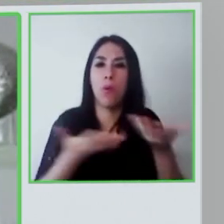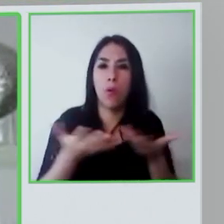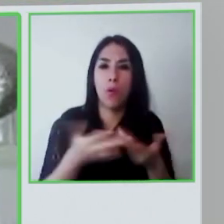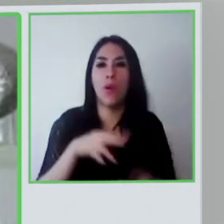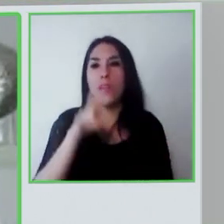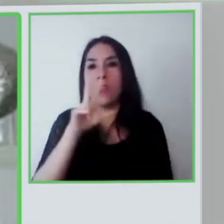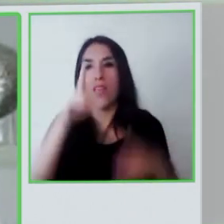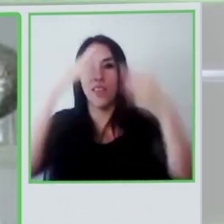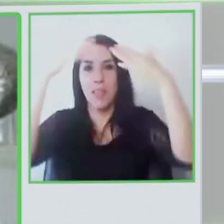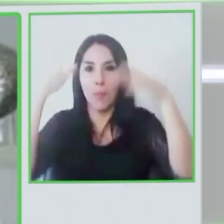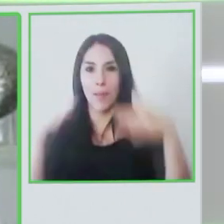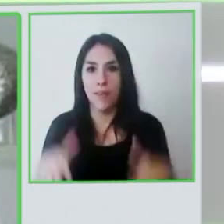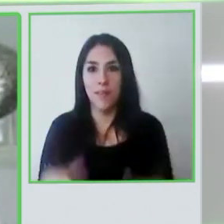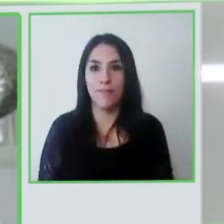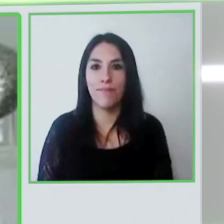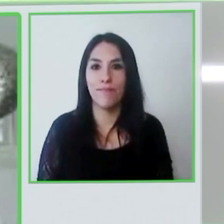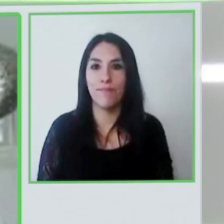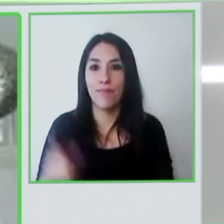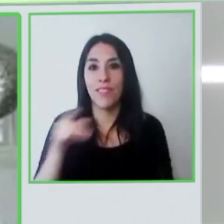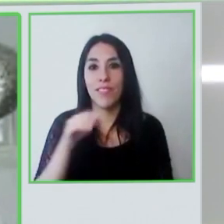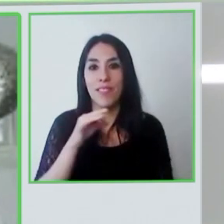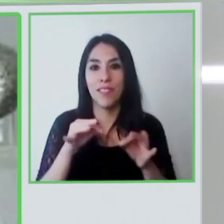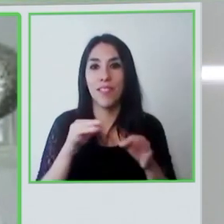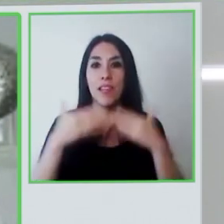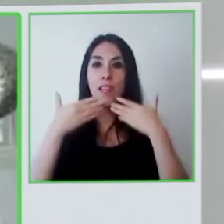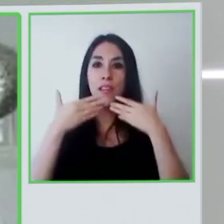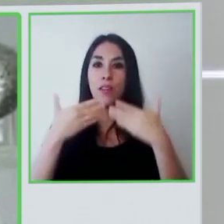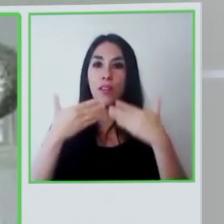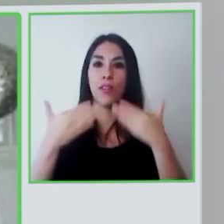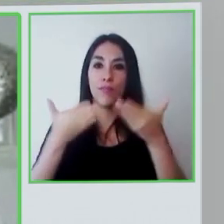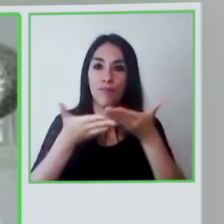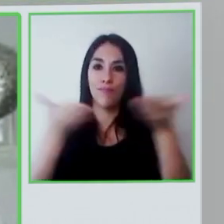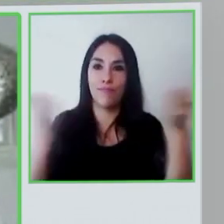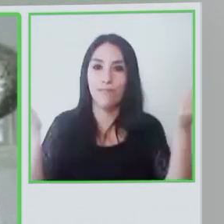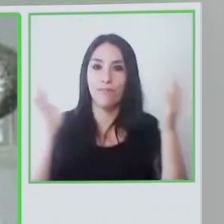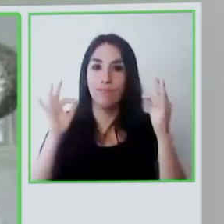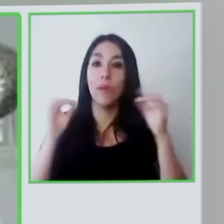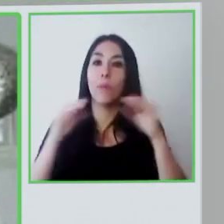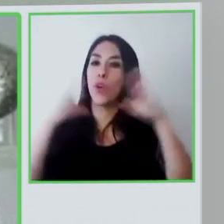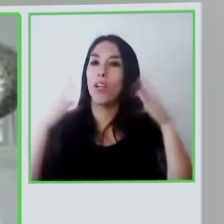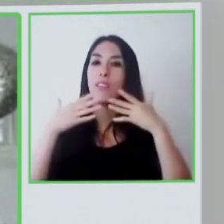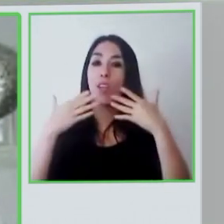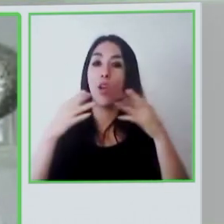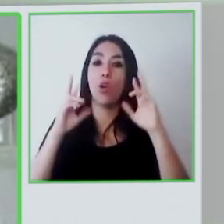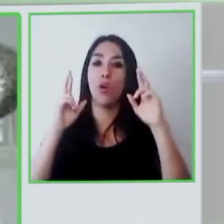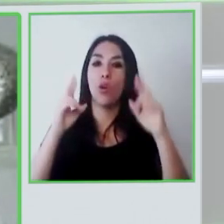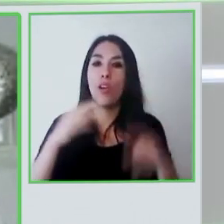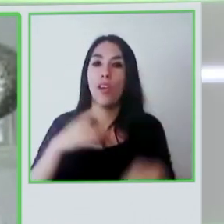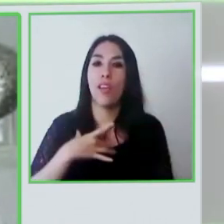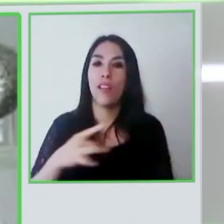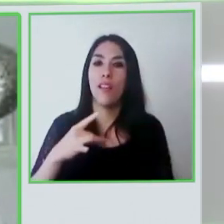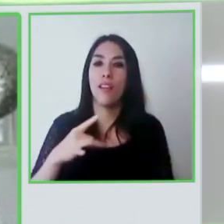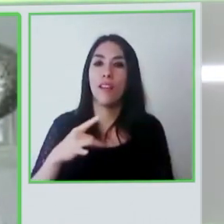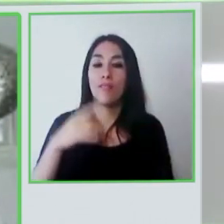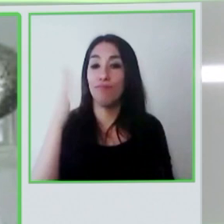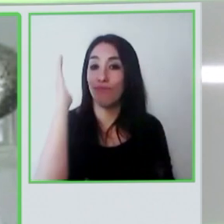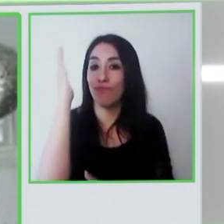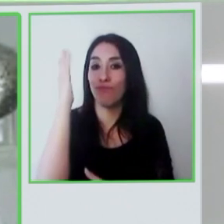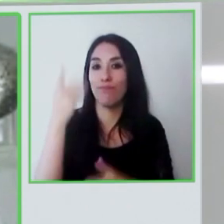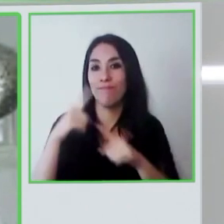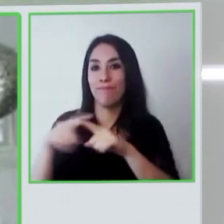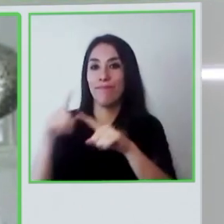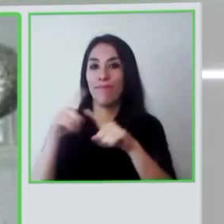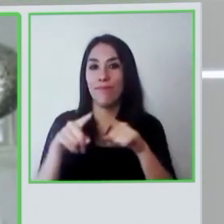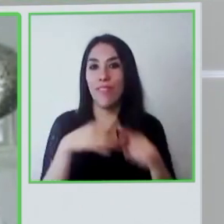going to close and finish with your thanking, your commitment, your interest, and I hope you enjoy the rest of the day and really anxious to listen to